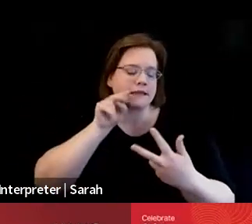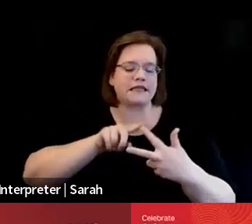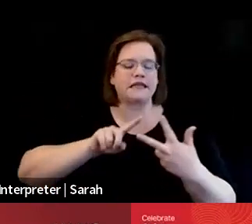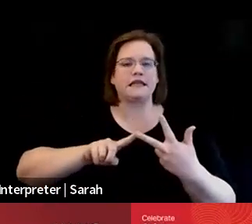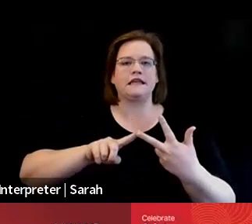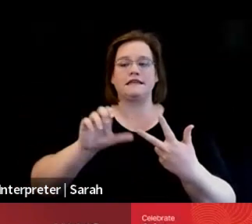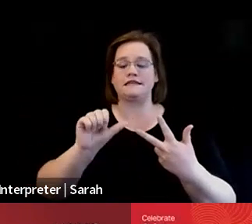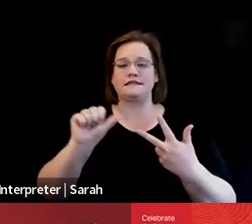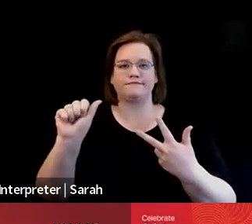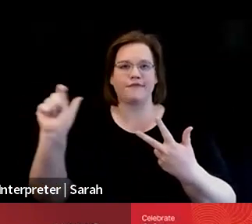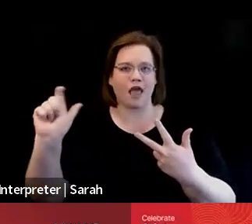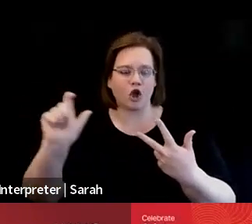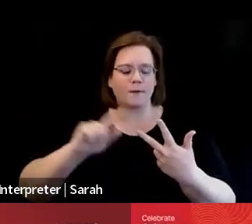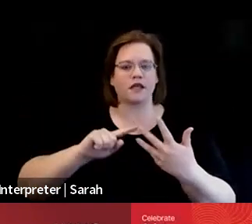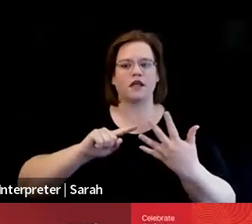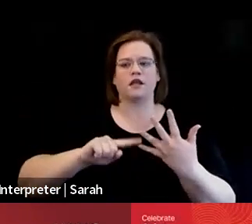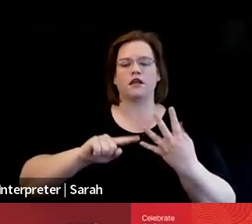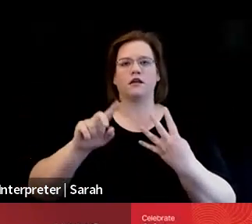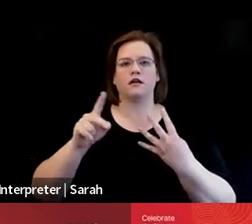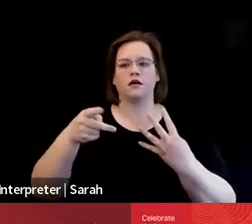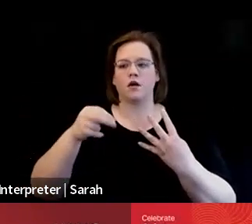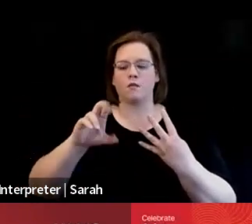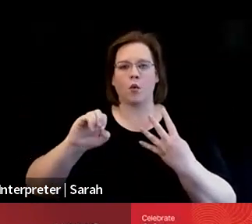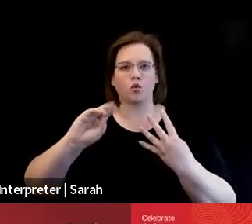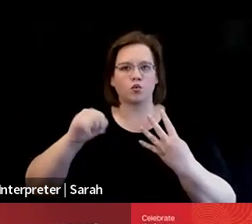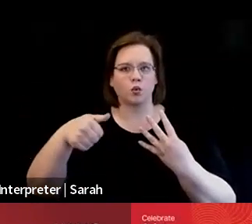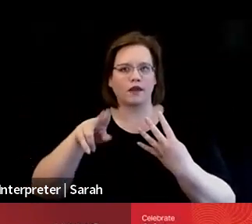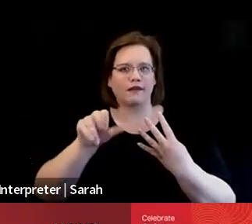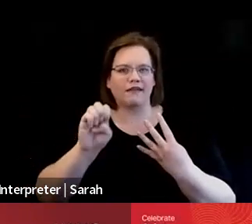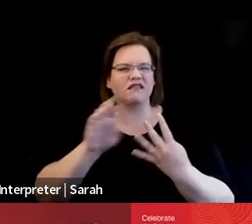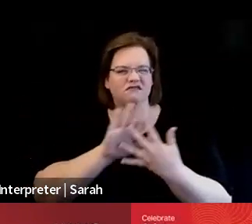Chinese, and Portuguese are the other 4 languages after.